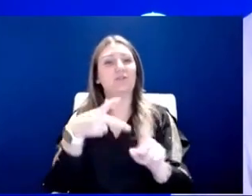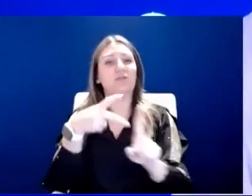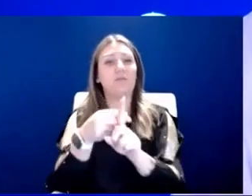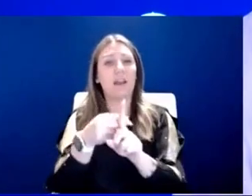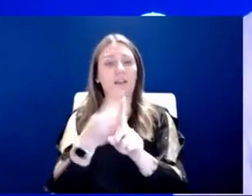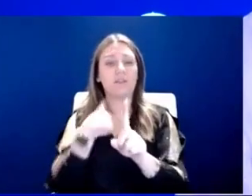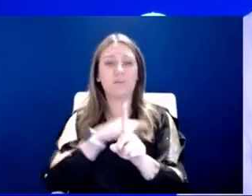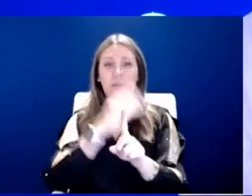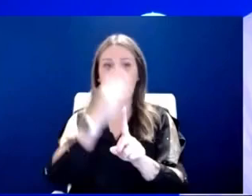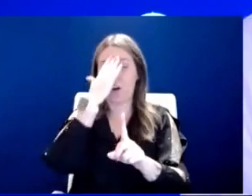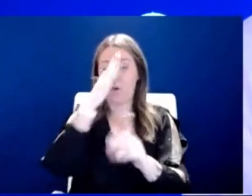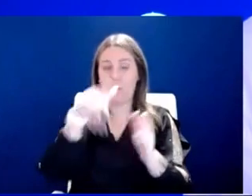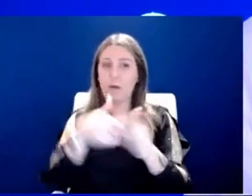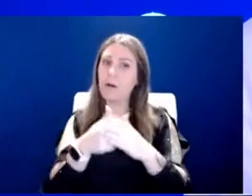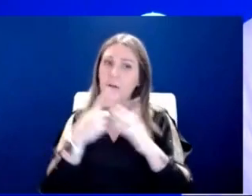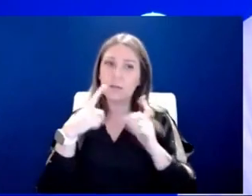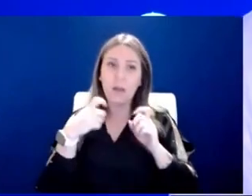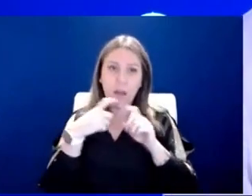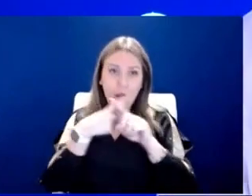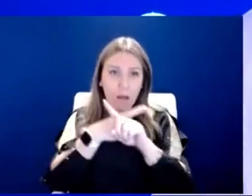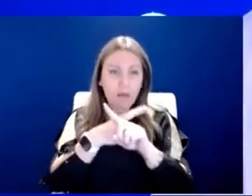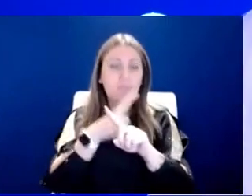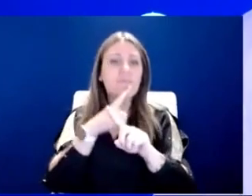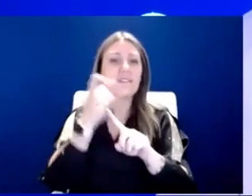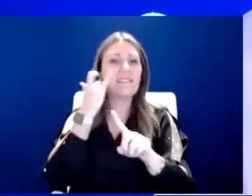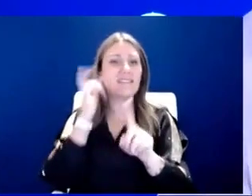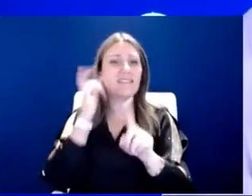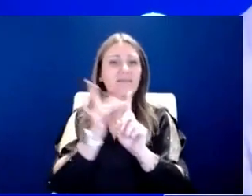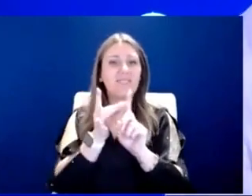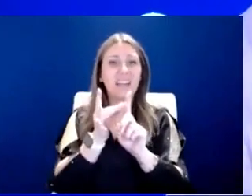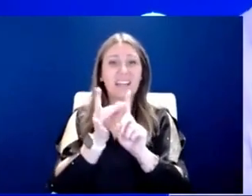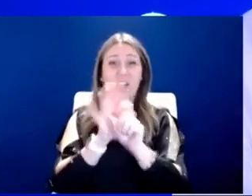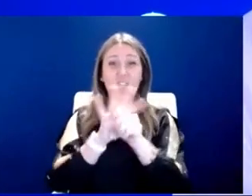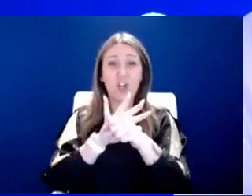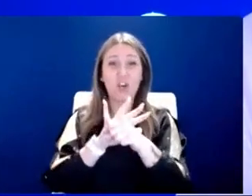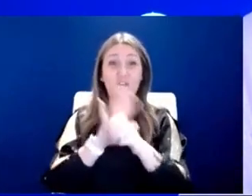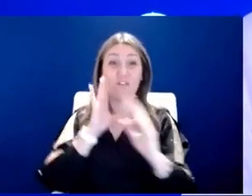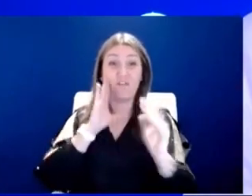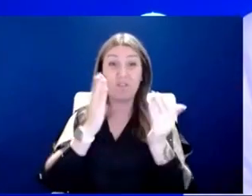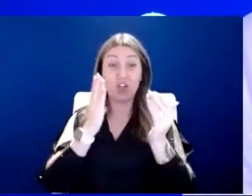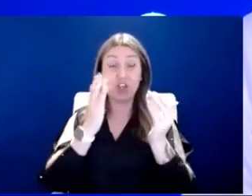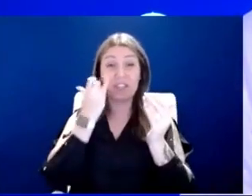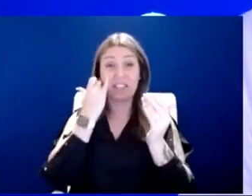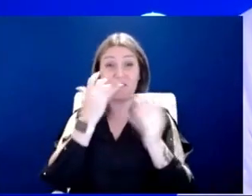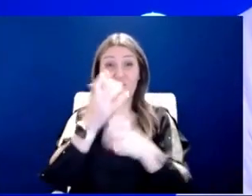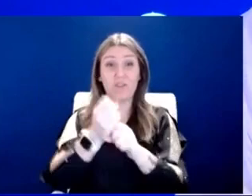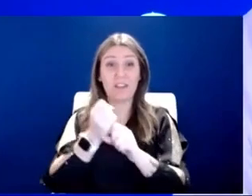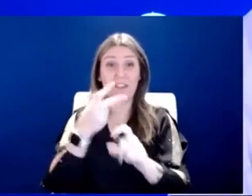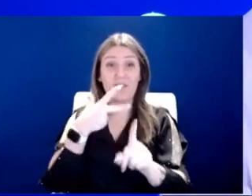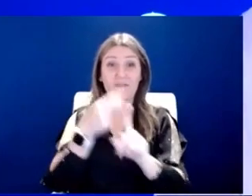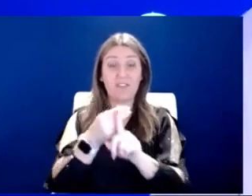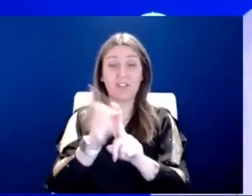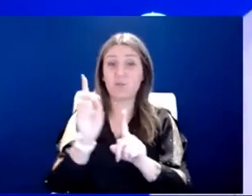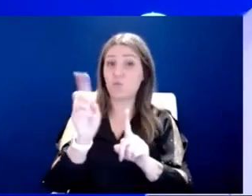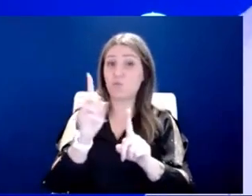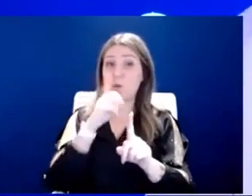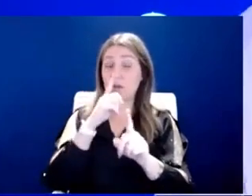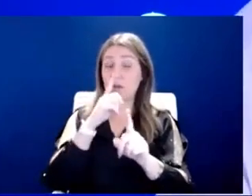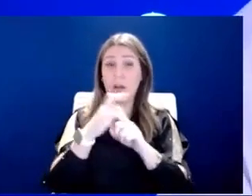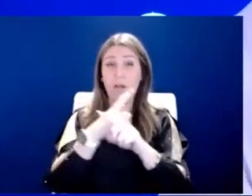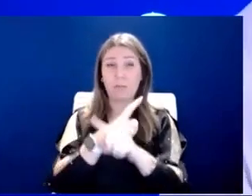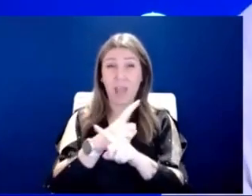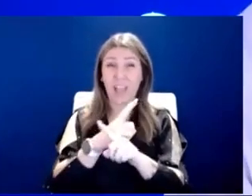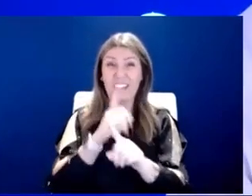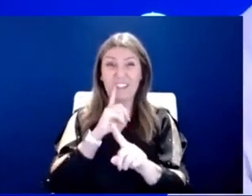that occur if you get the infection versus if you get the vaccine, where your complication rate is extremely or